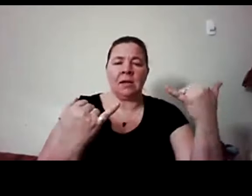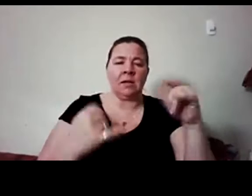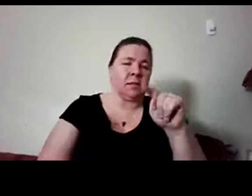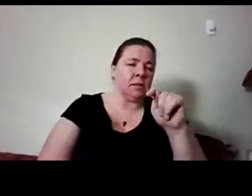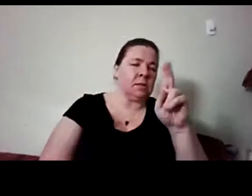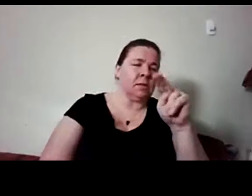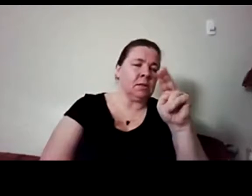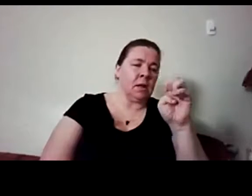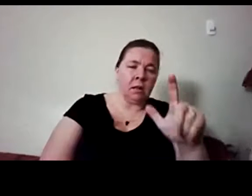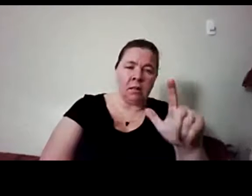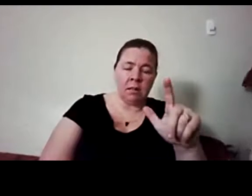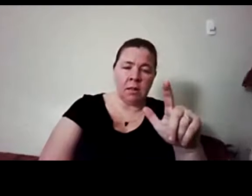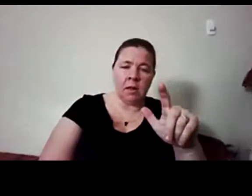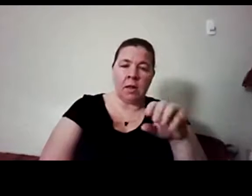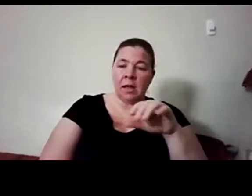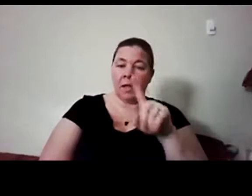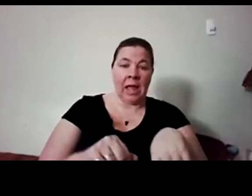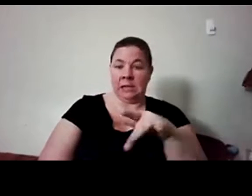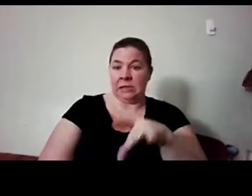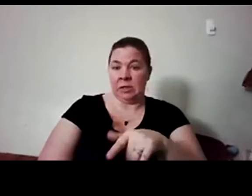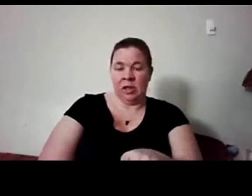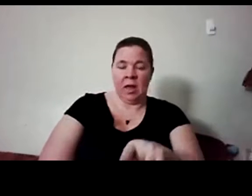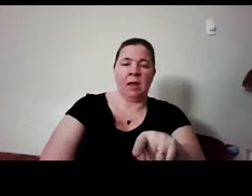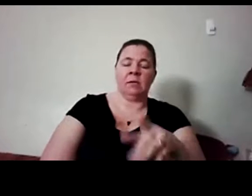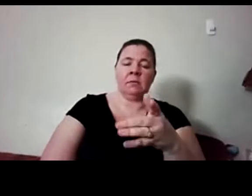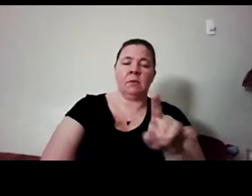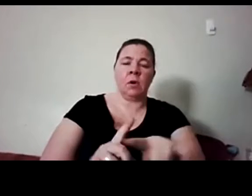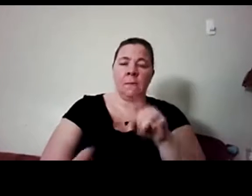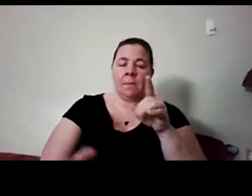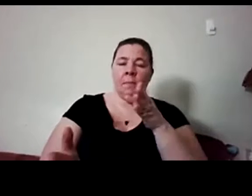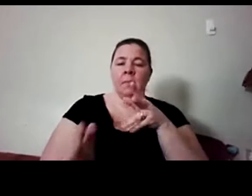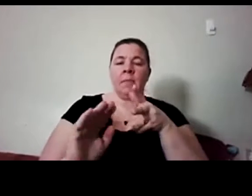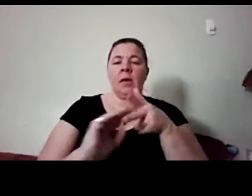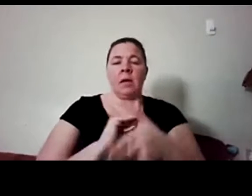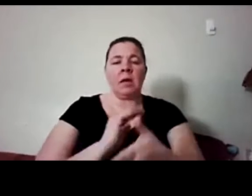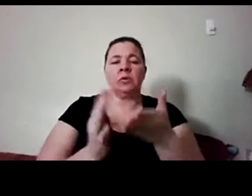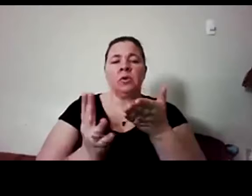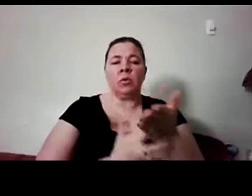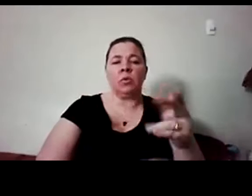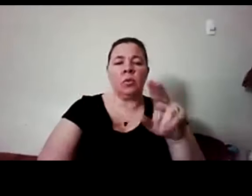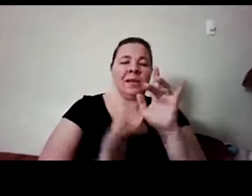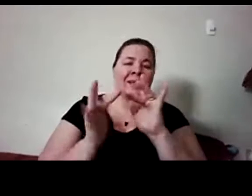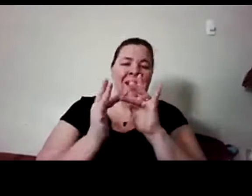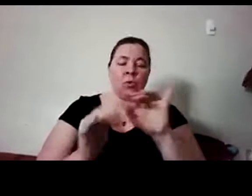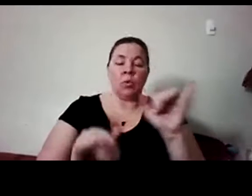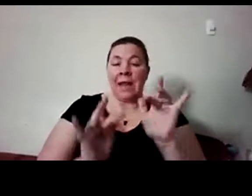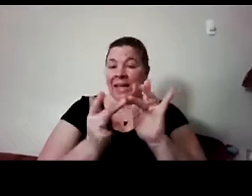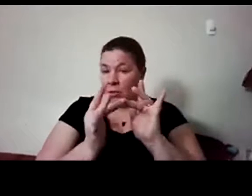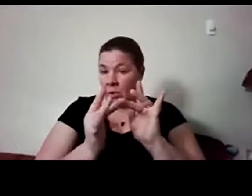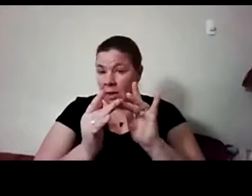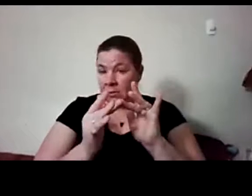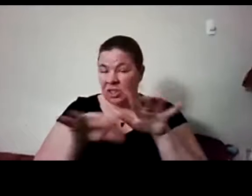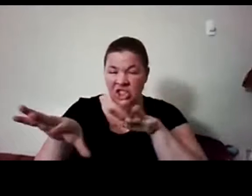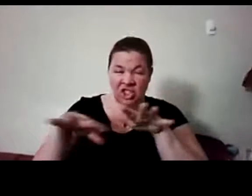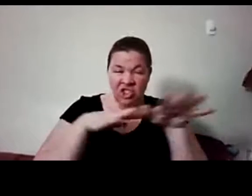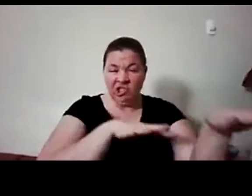virtual because it's intangible, right? But it cuts through a major network such as the internet,